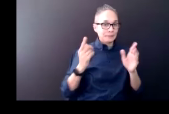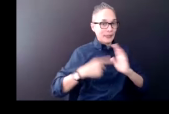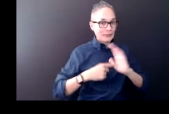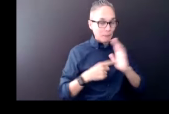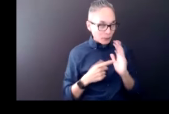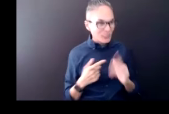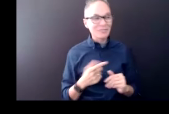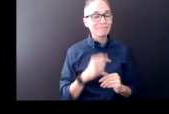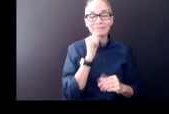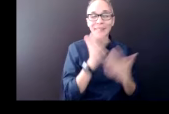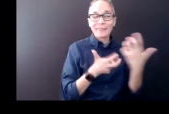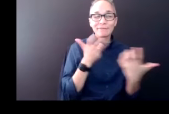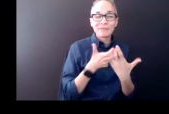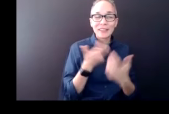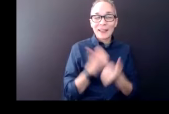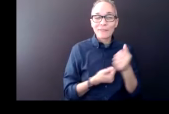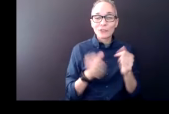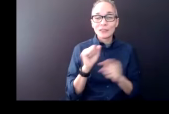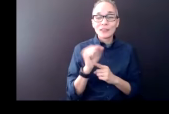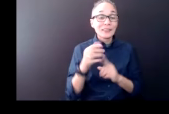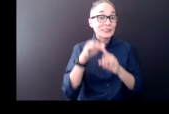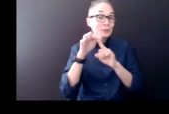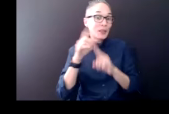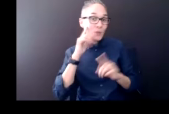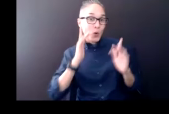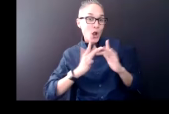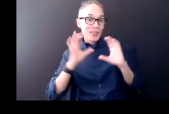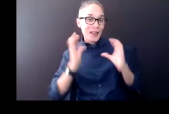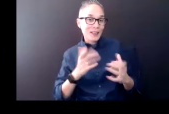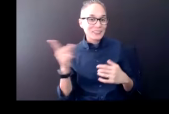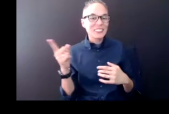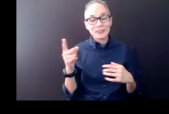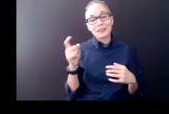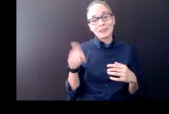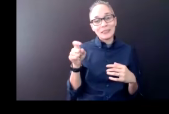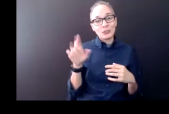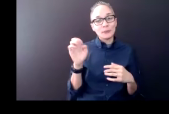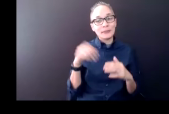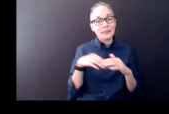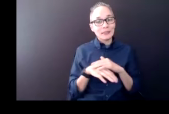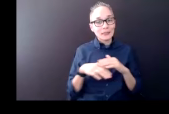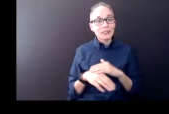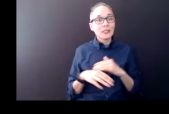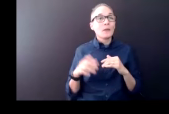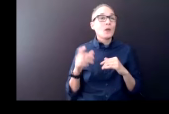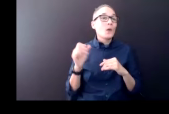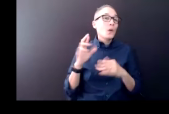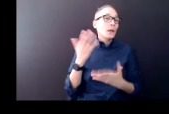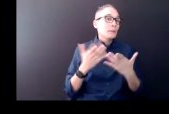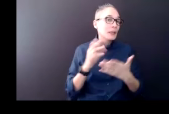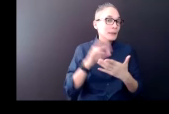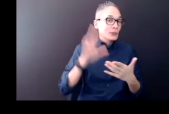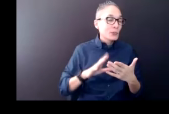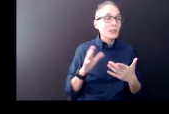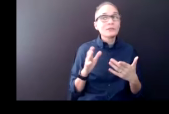work in every scenario, especially for online classes where it needs to be accessible. Maybe a student is taking it